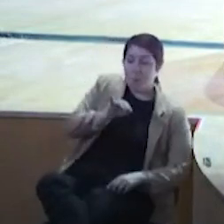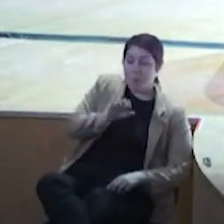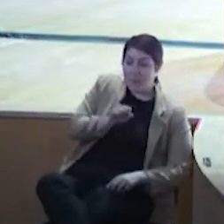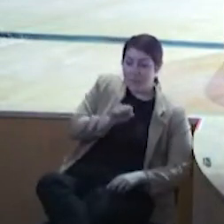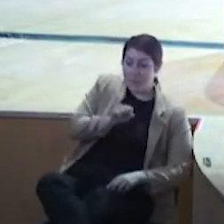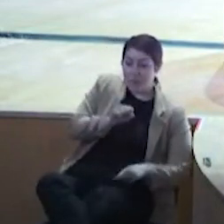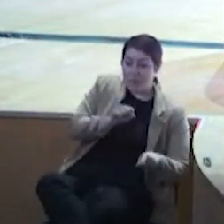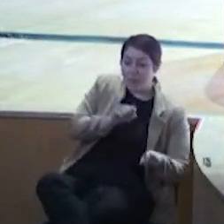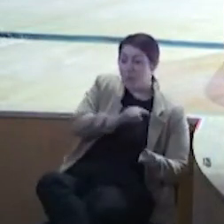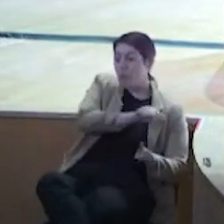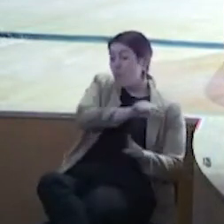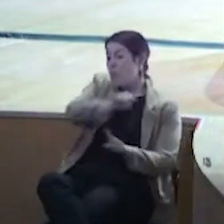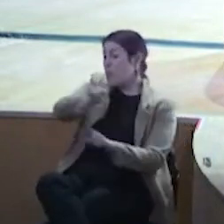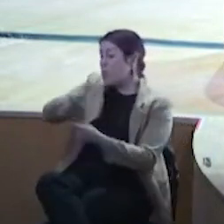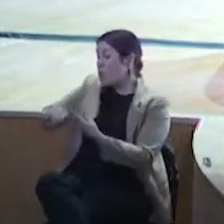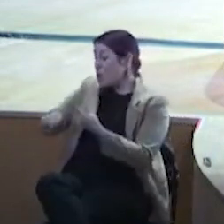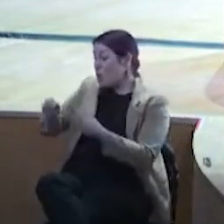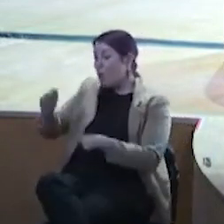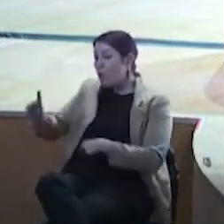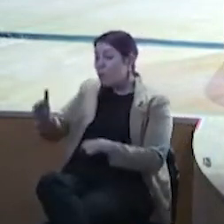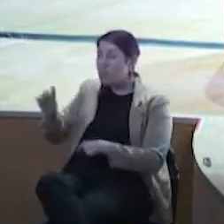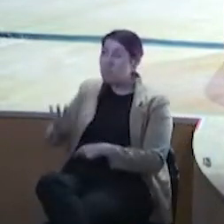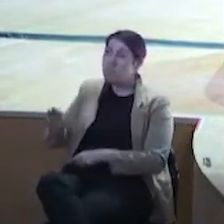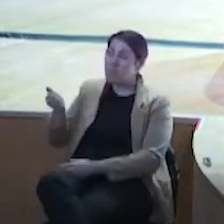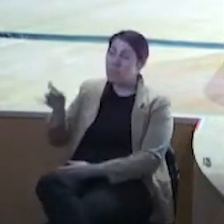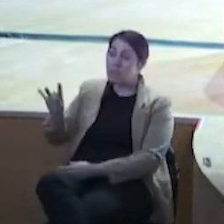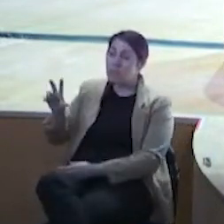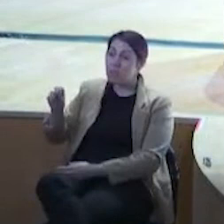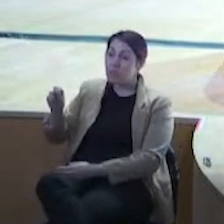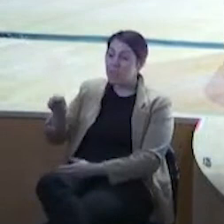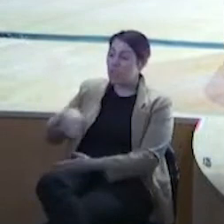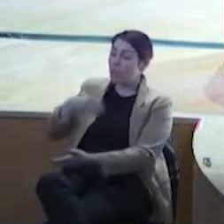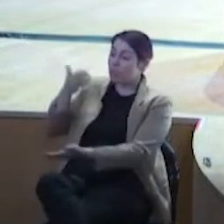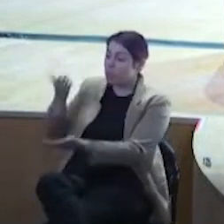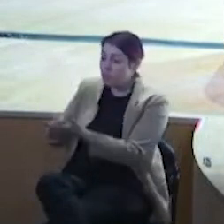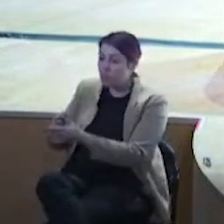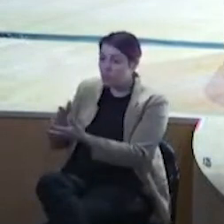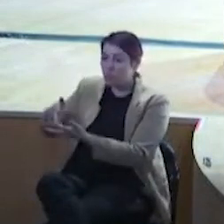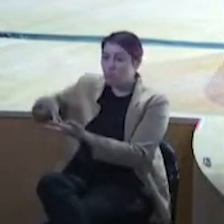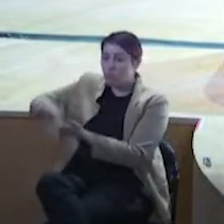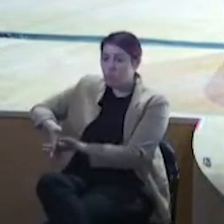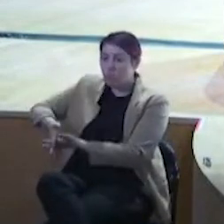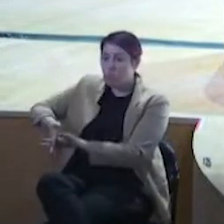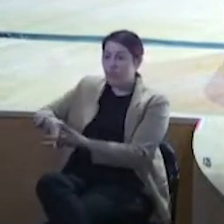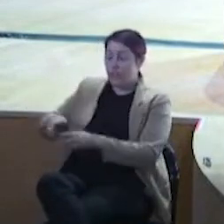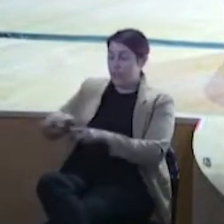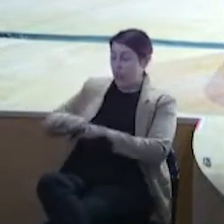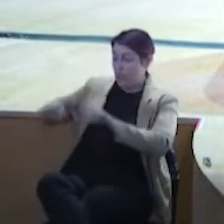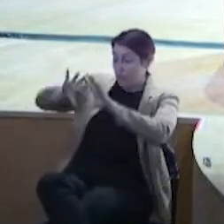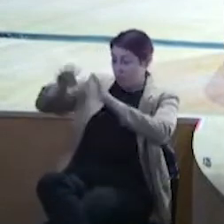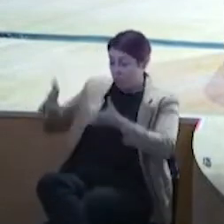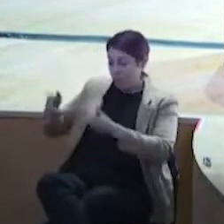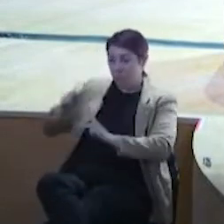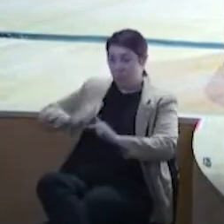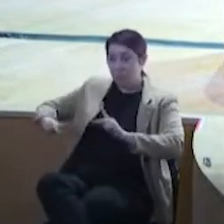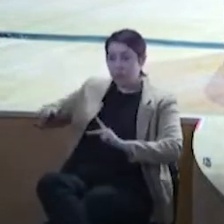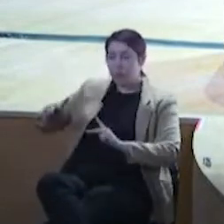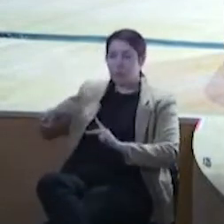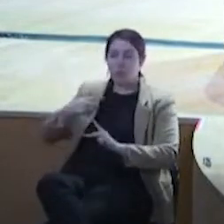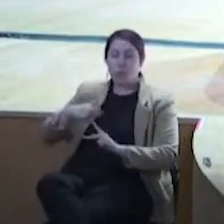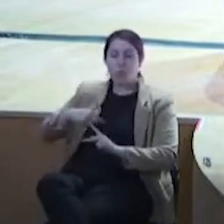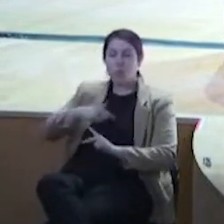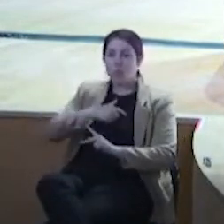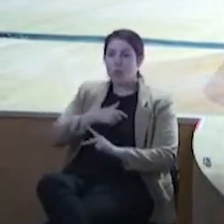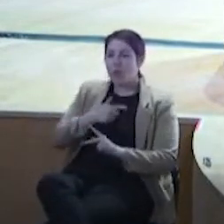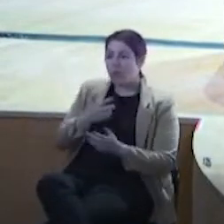Oklahoma in about 1830. Once there, we, as a people, were used to being